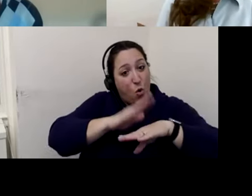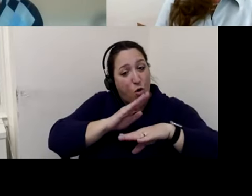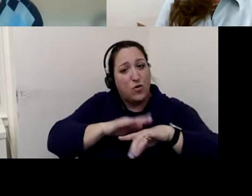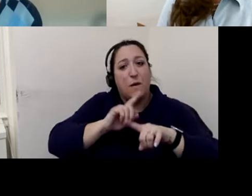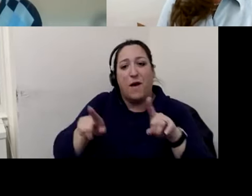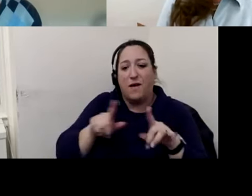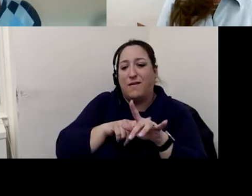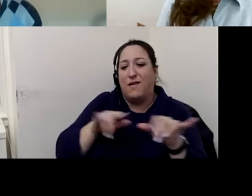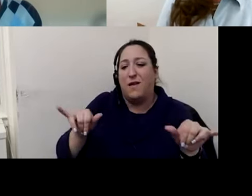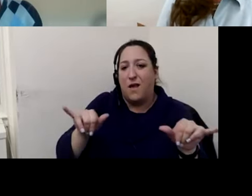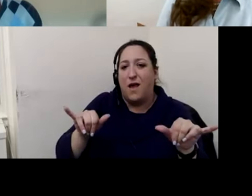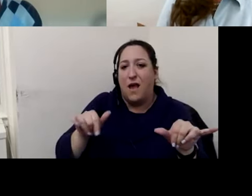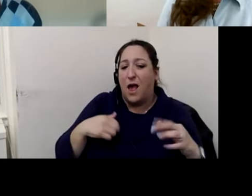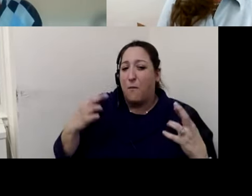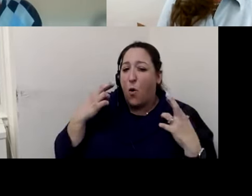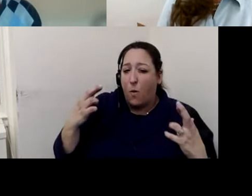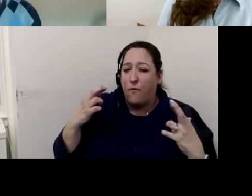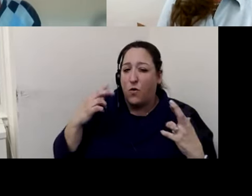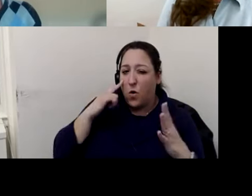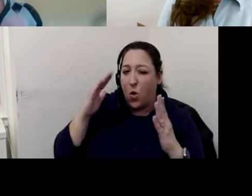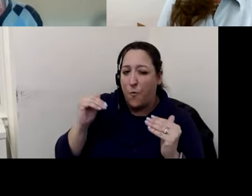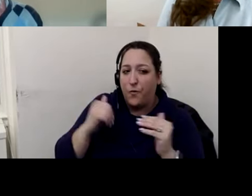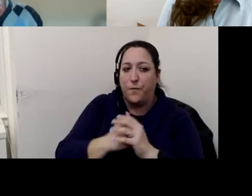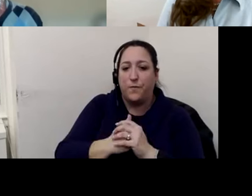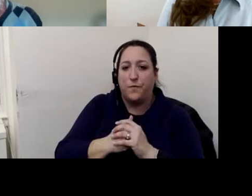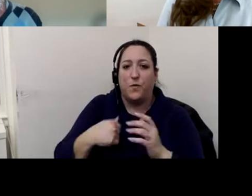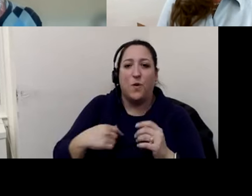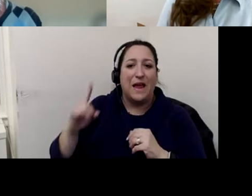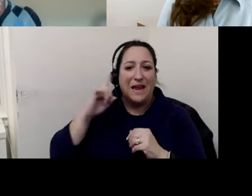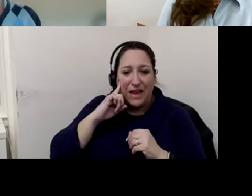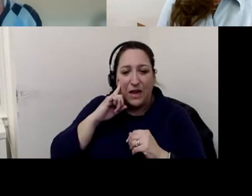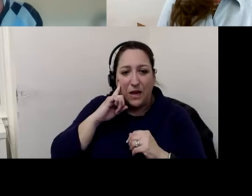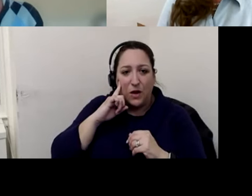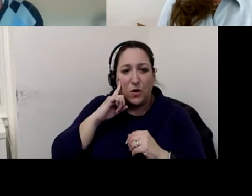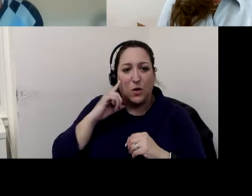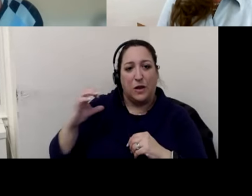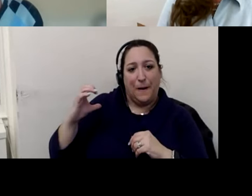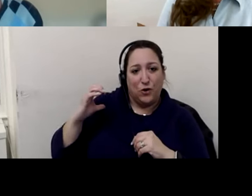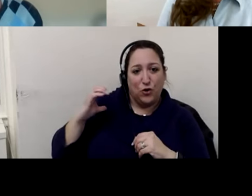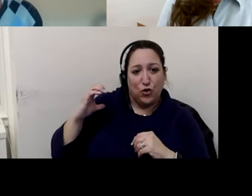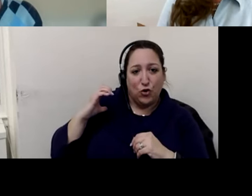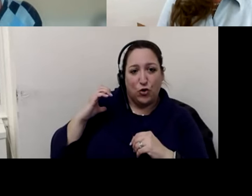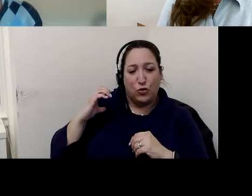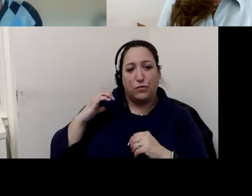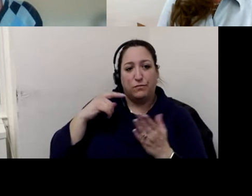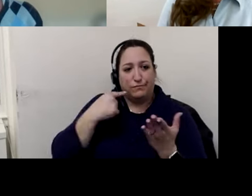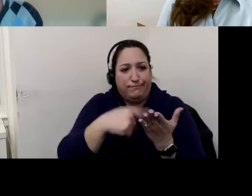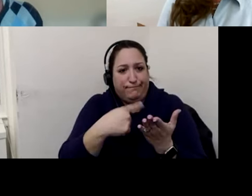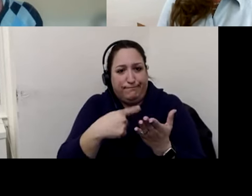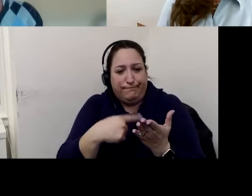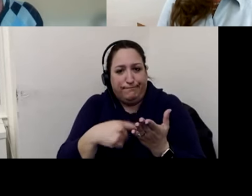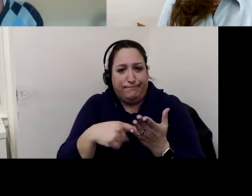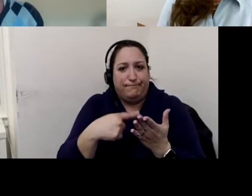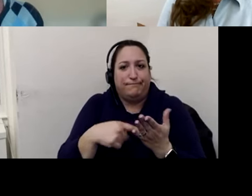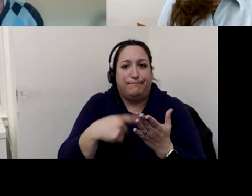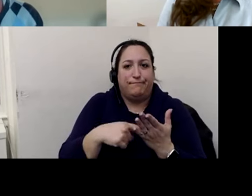am hopeful when I hear the commissioner address the elements of